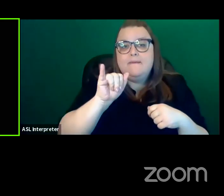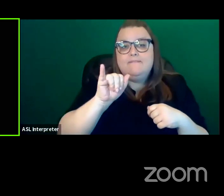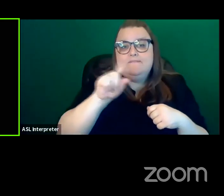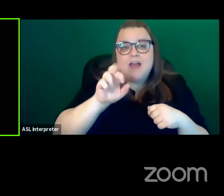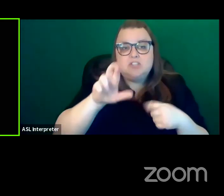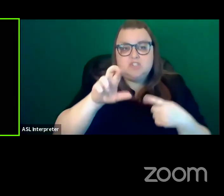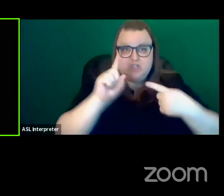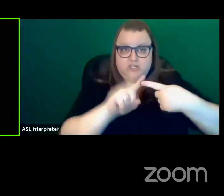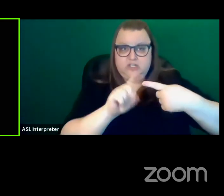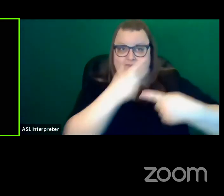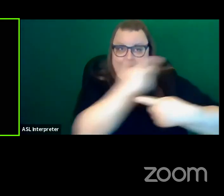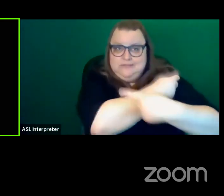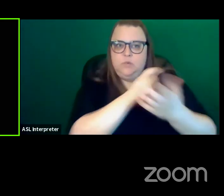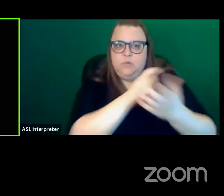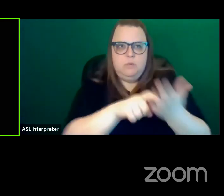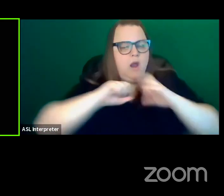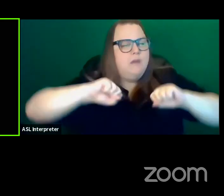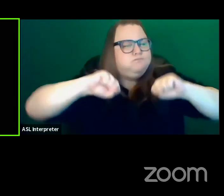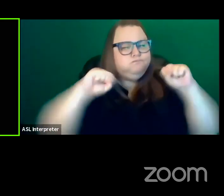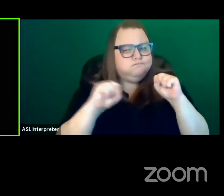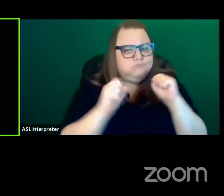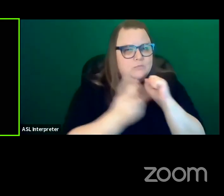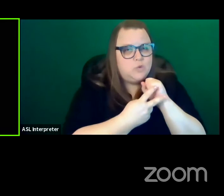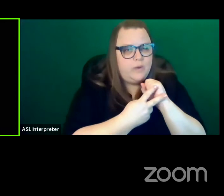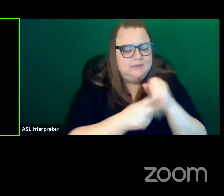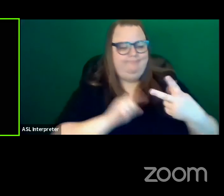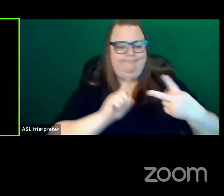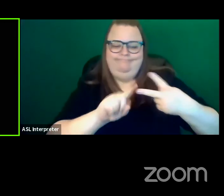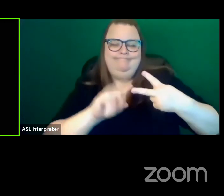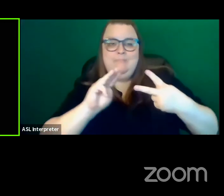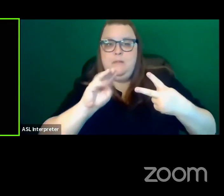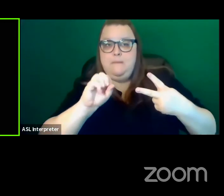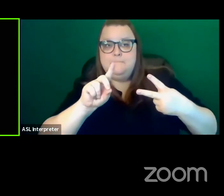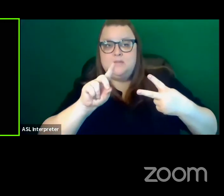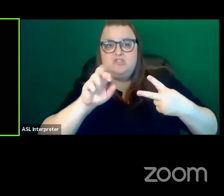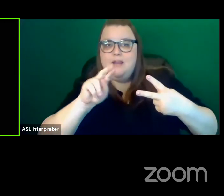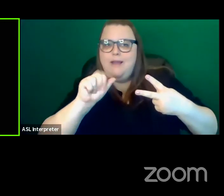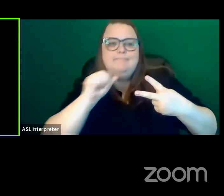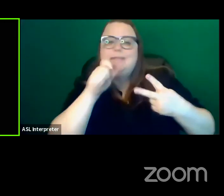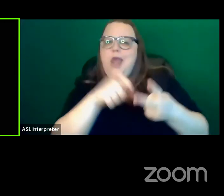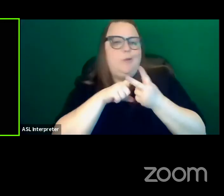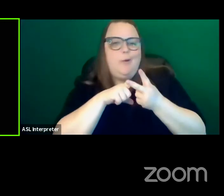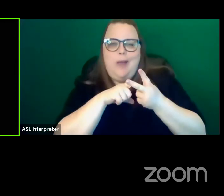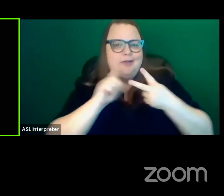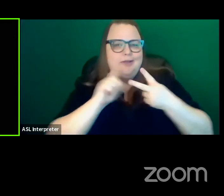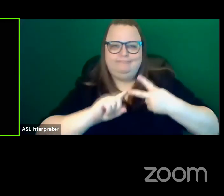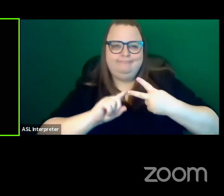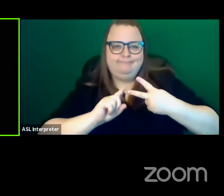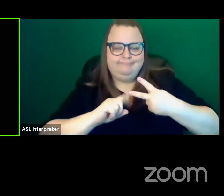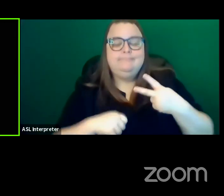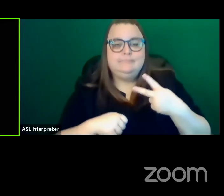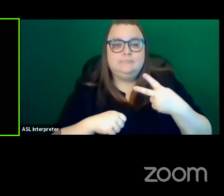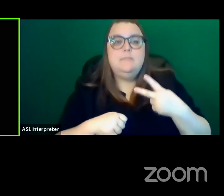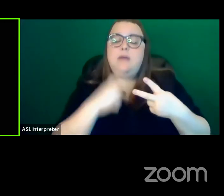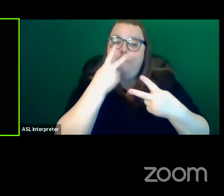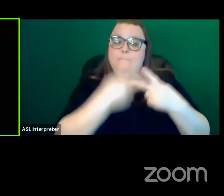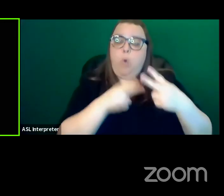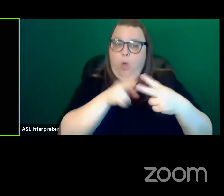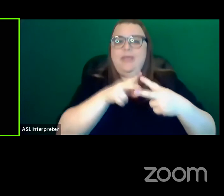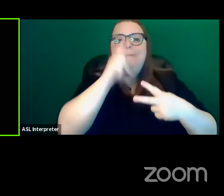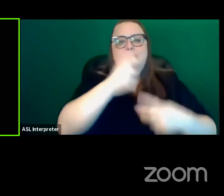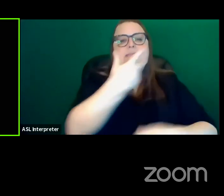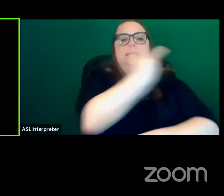ultra cold storage, but the Moderna vaccine will not. Both vaccines require 2 doses to be